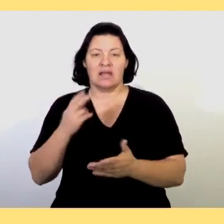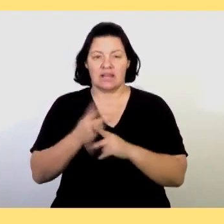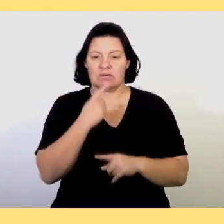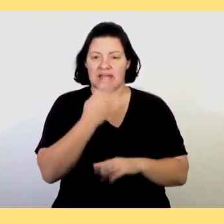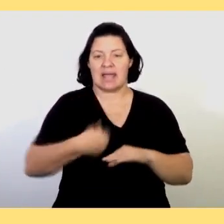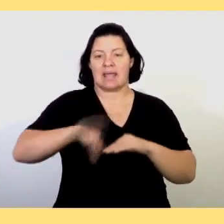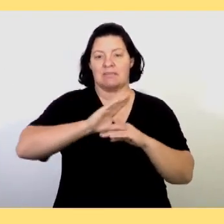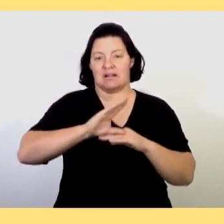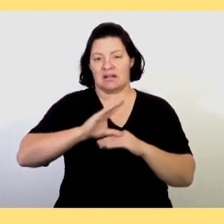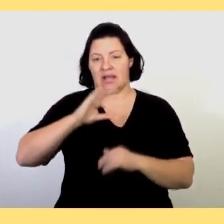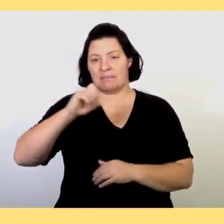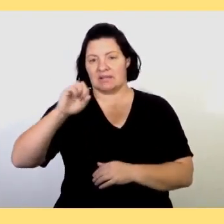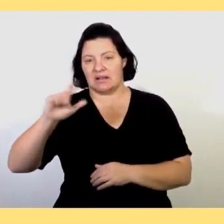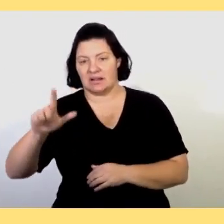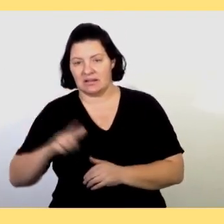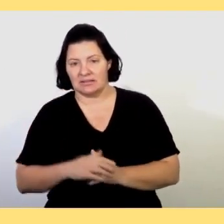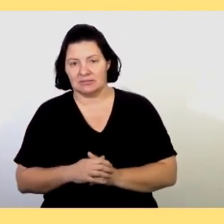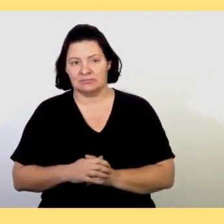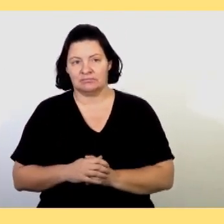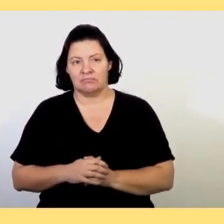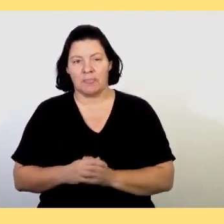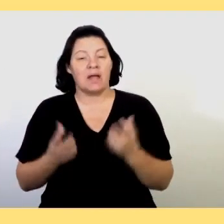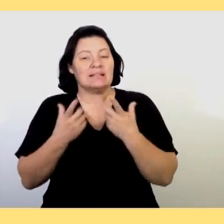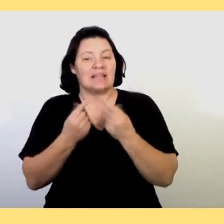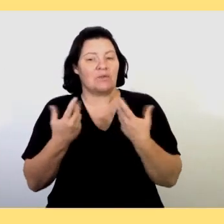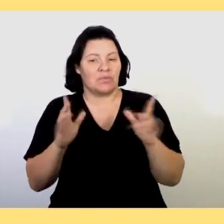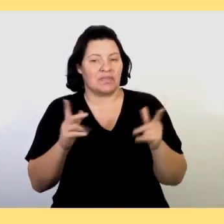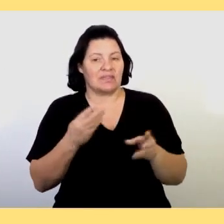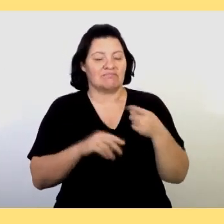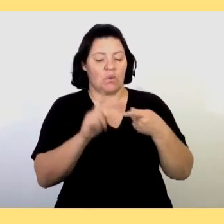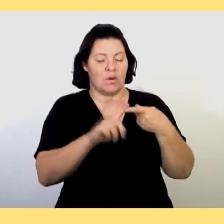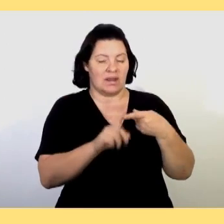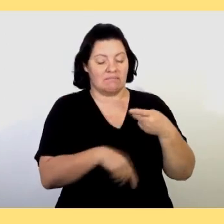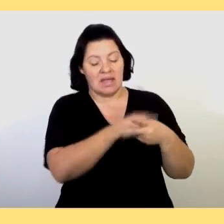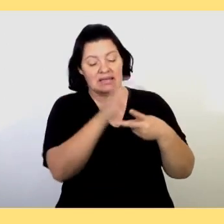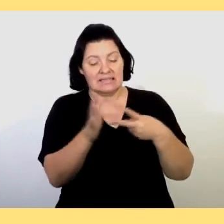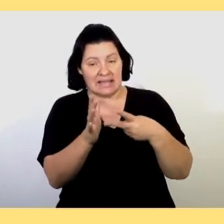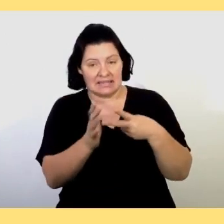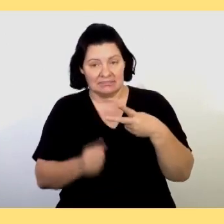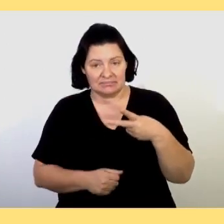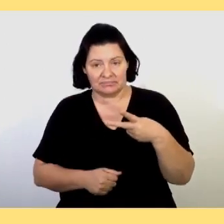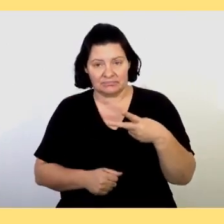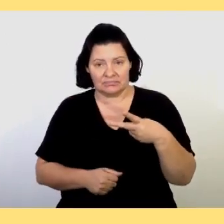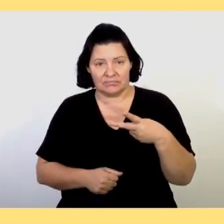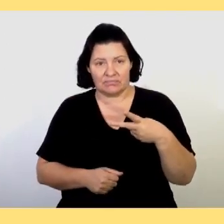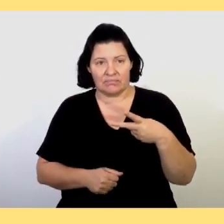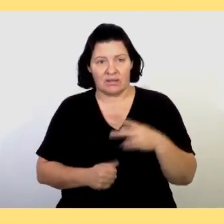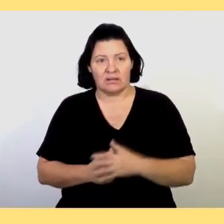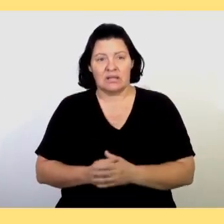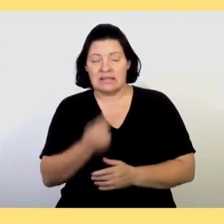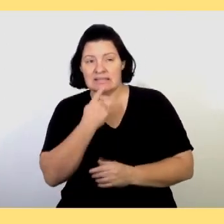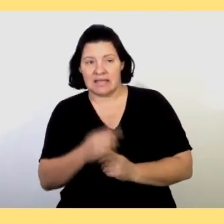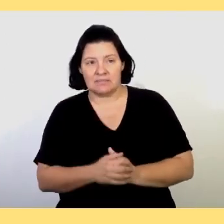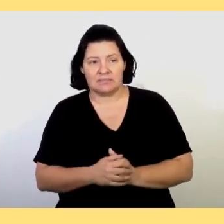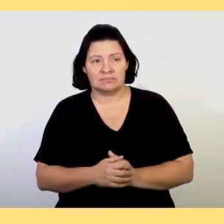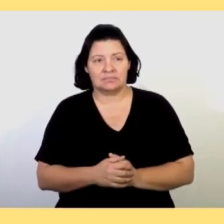say capital. And then we are done with transaction number 1. The second one now is on the 9th.